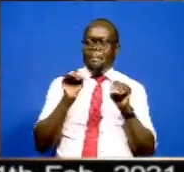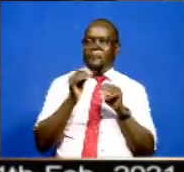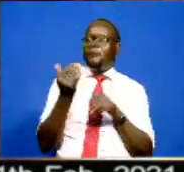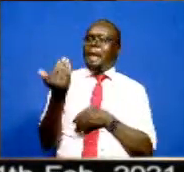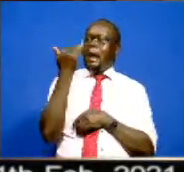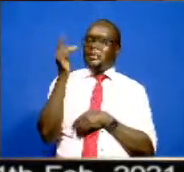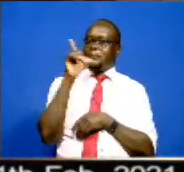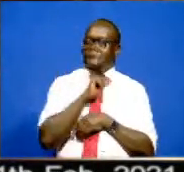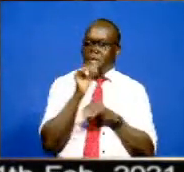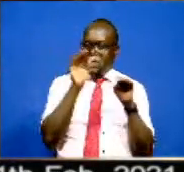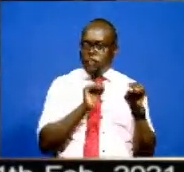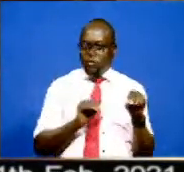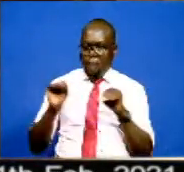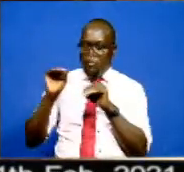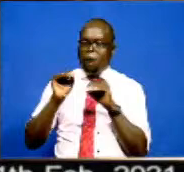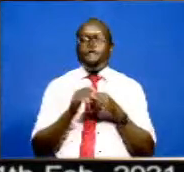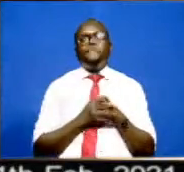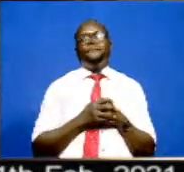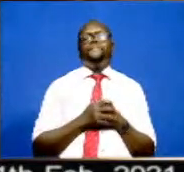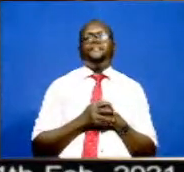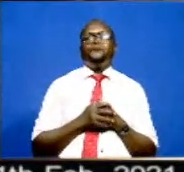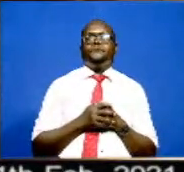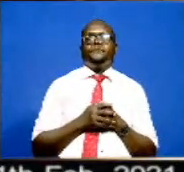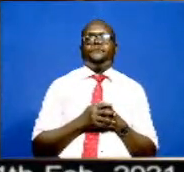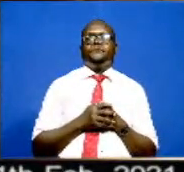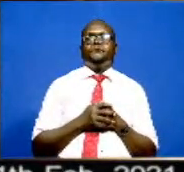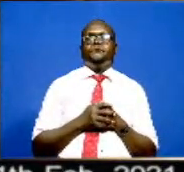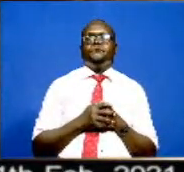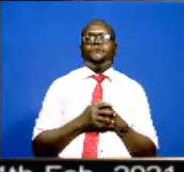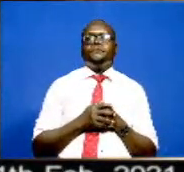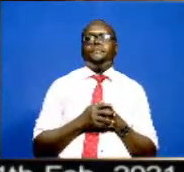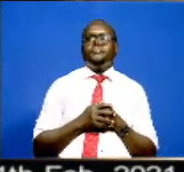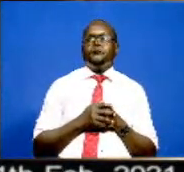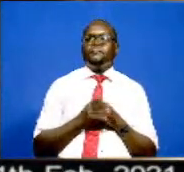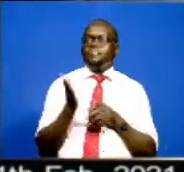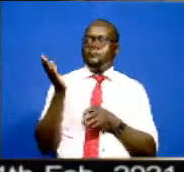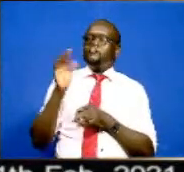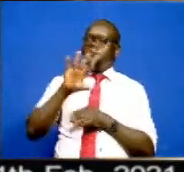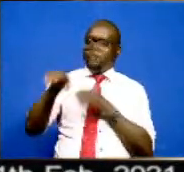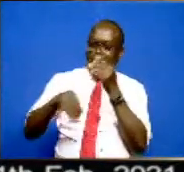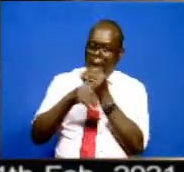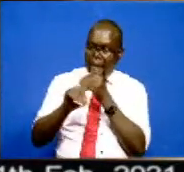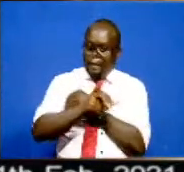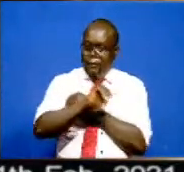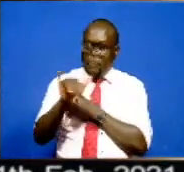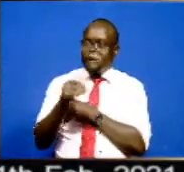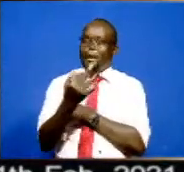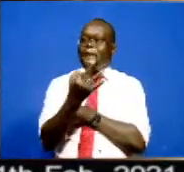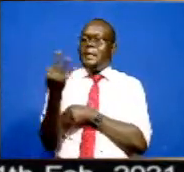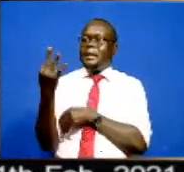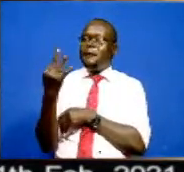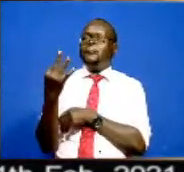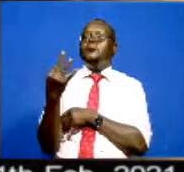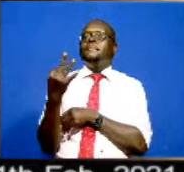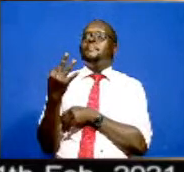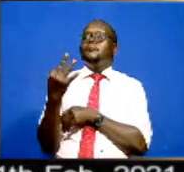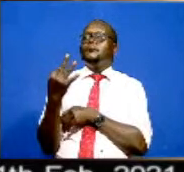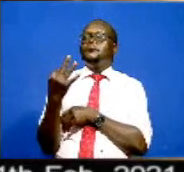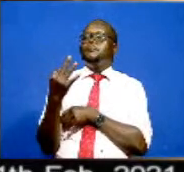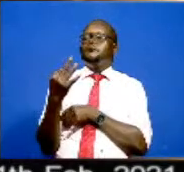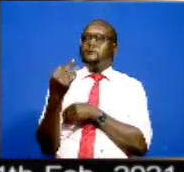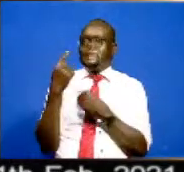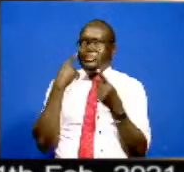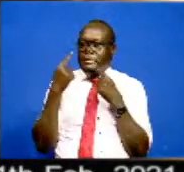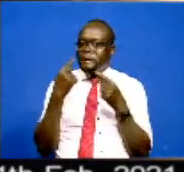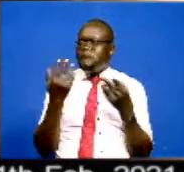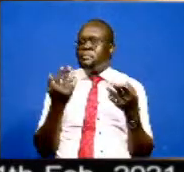be shifted. And in terms of accommodating those three, it's also cost now shifts elsewhere because